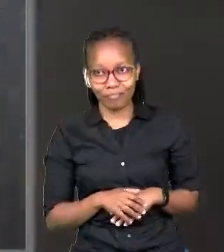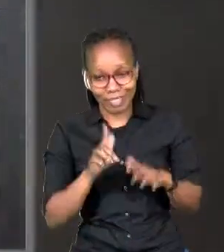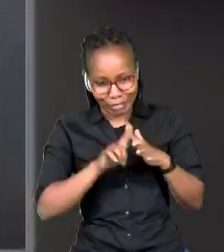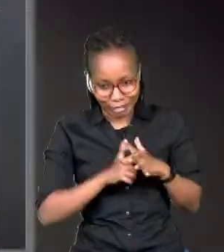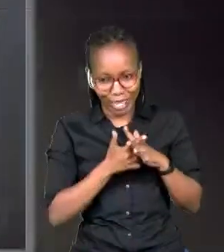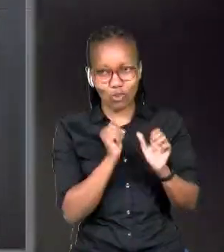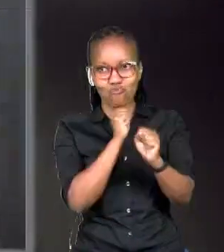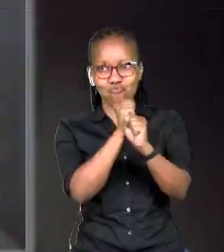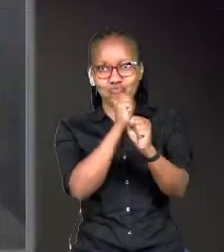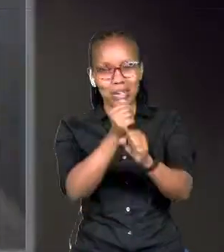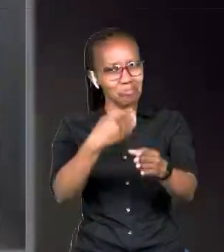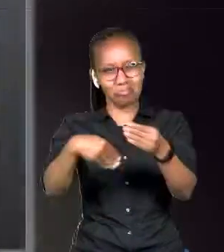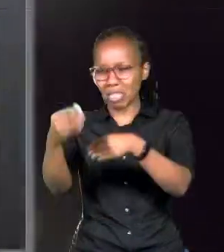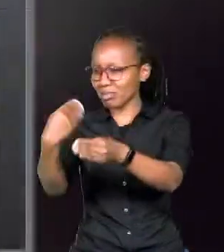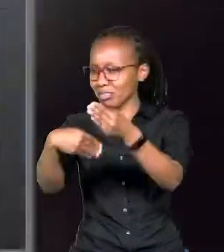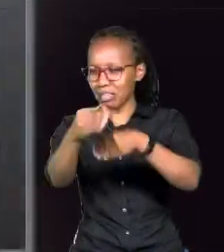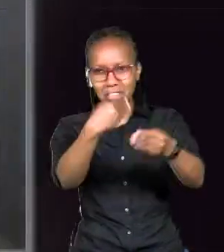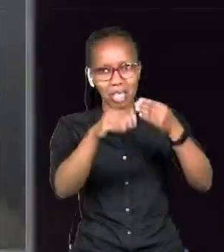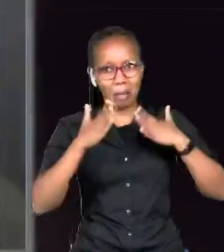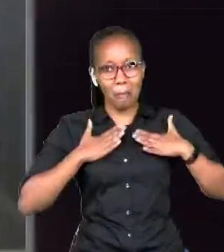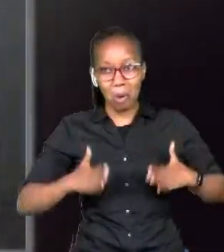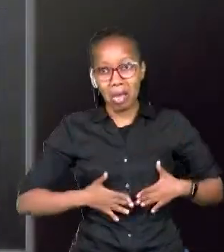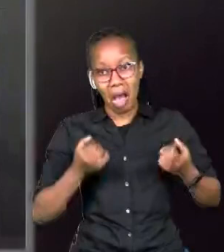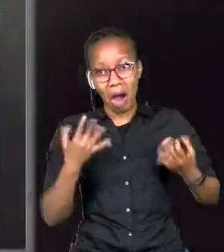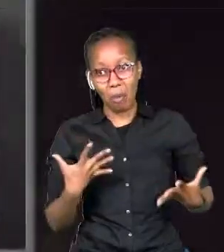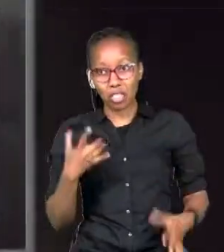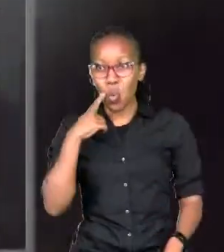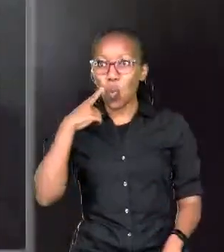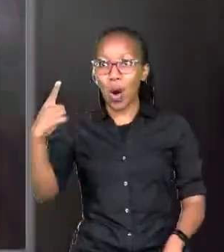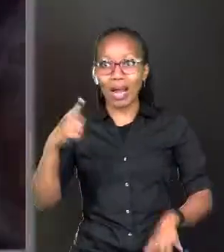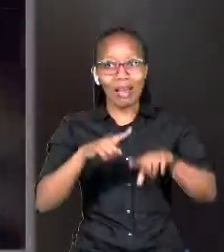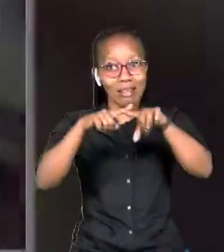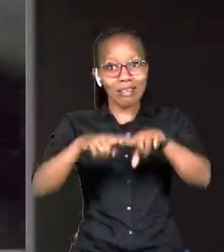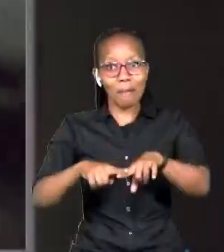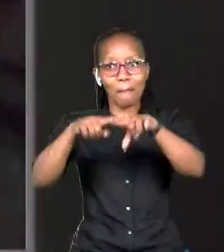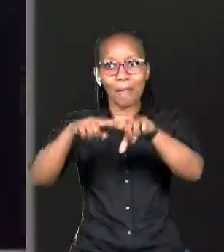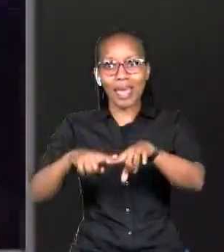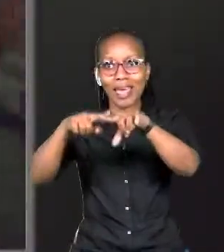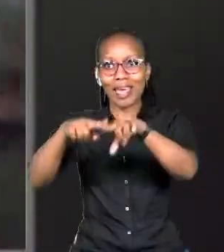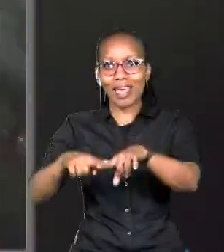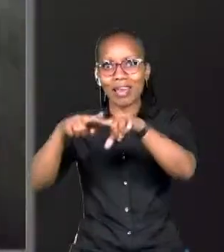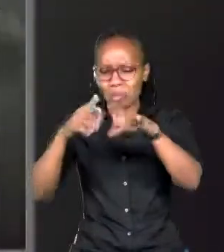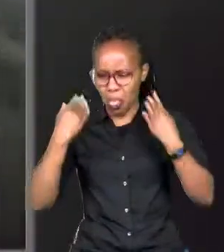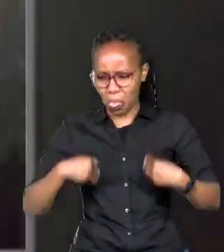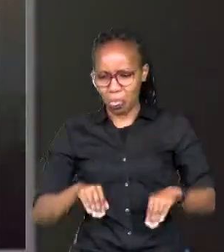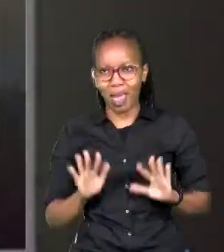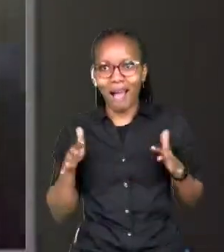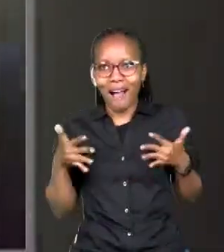work, selling their bodies for as low as 100 shillings, depending on how well you carry yourself and present yourself to